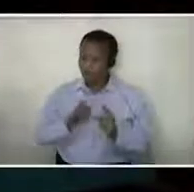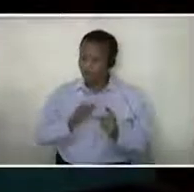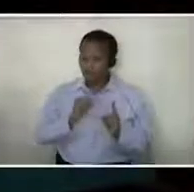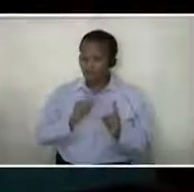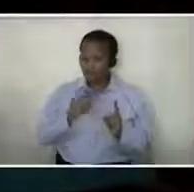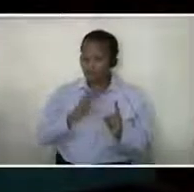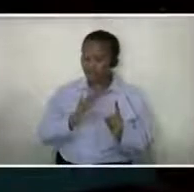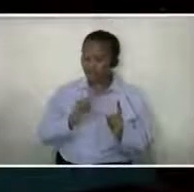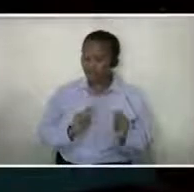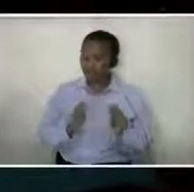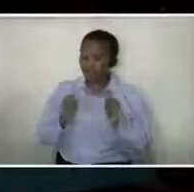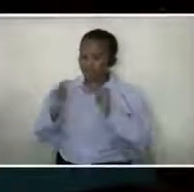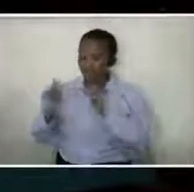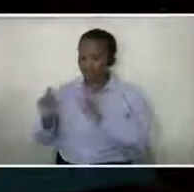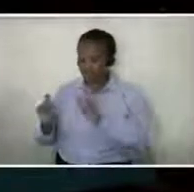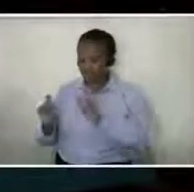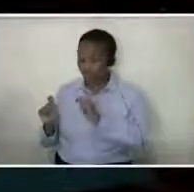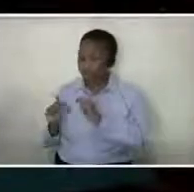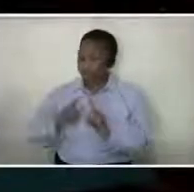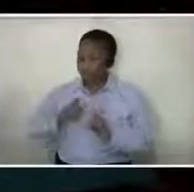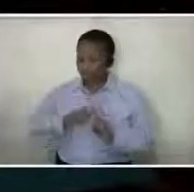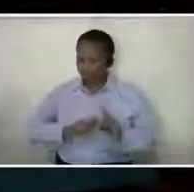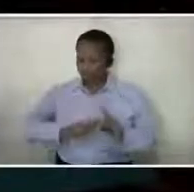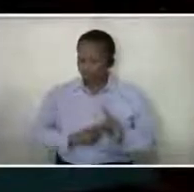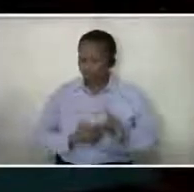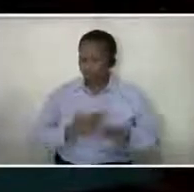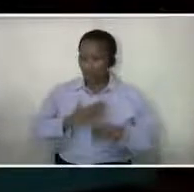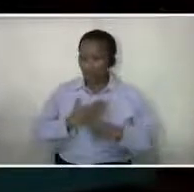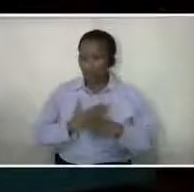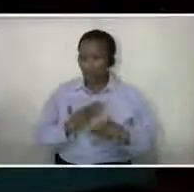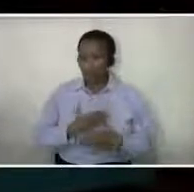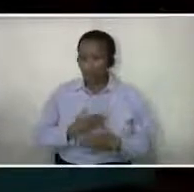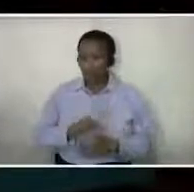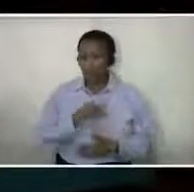who works at Ndumeni, and transferred money into